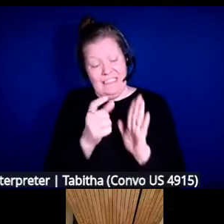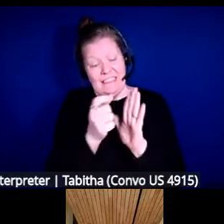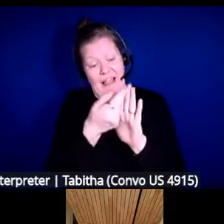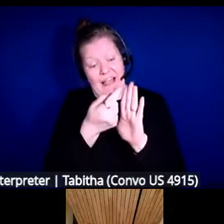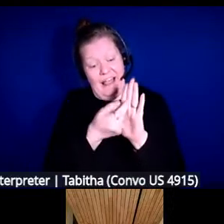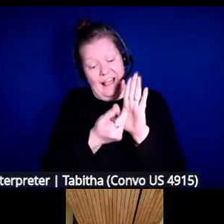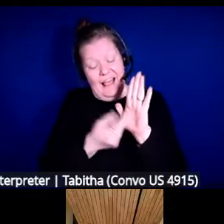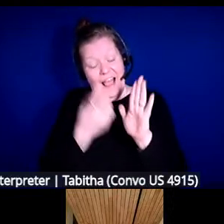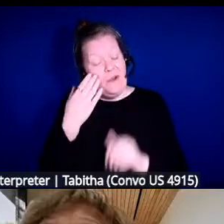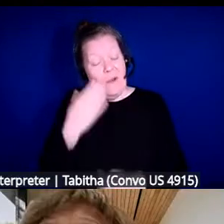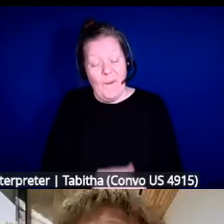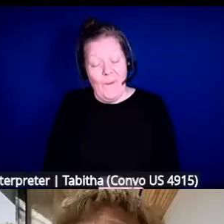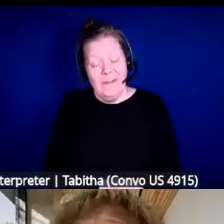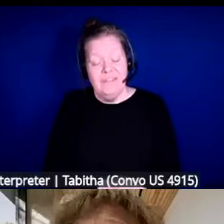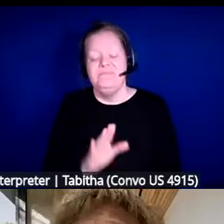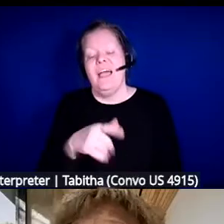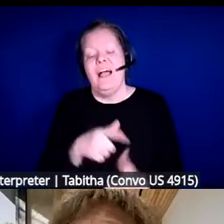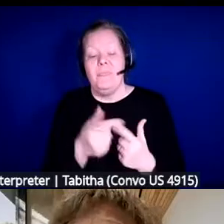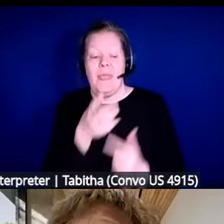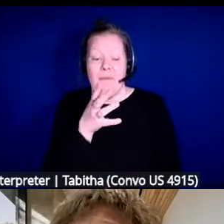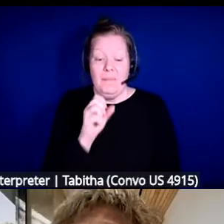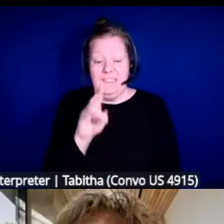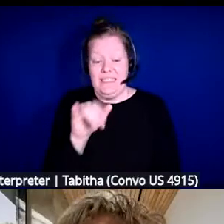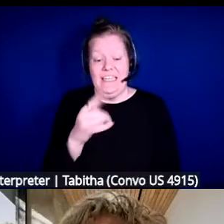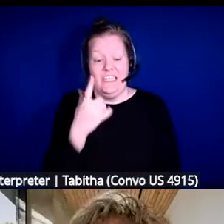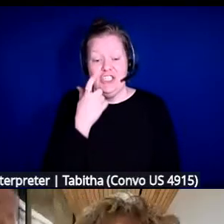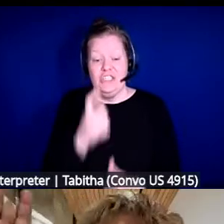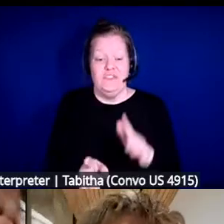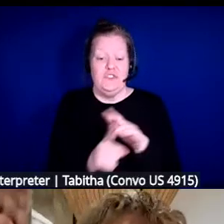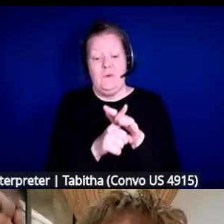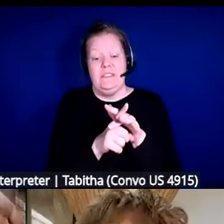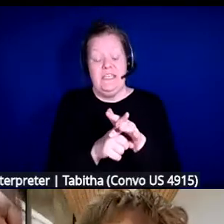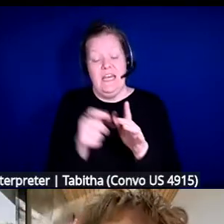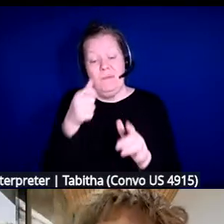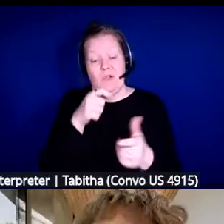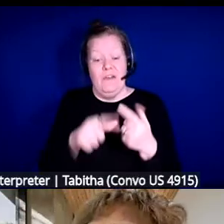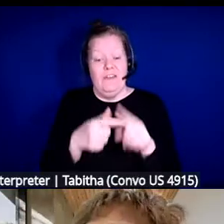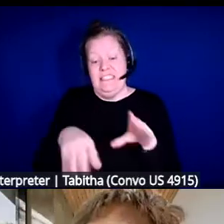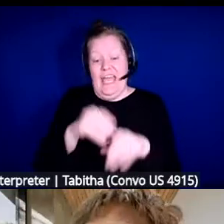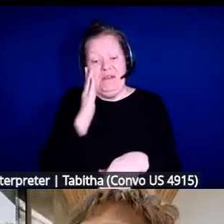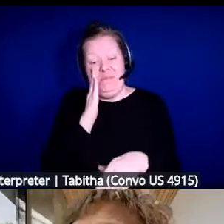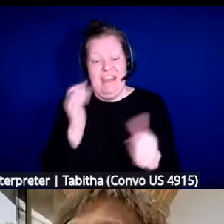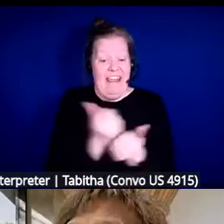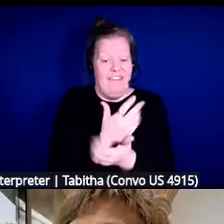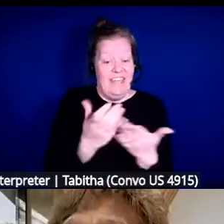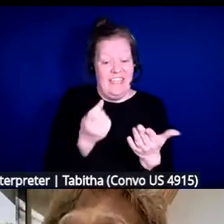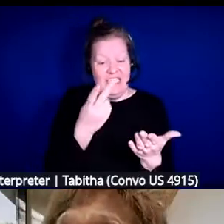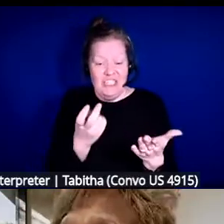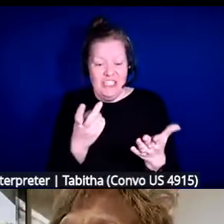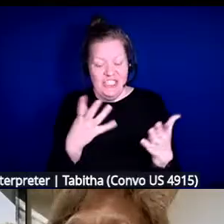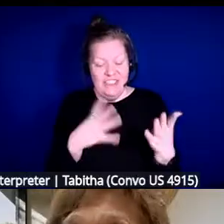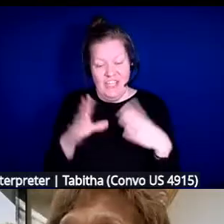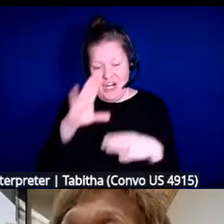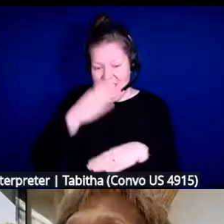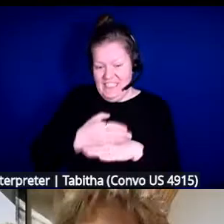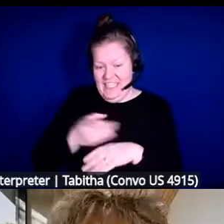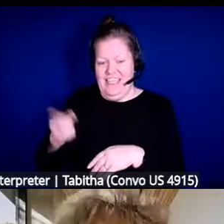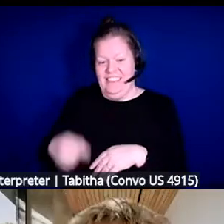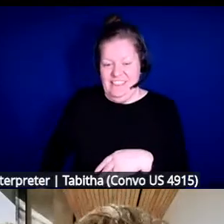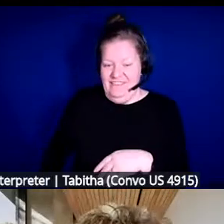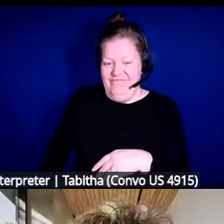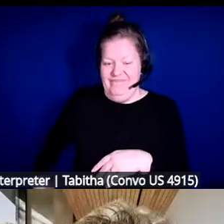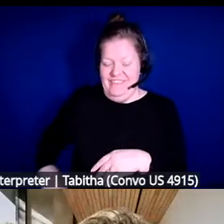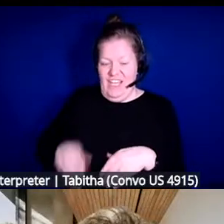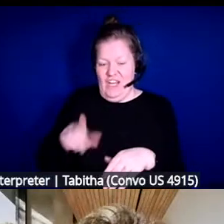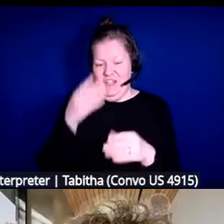awake. Then there's Mama Sandy who just randomly shows up. Girlfriend's out of bed and everything. She over at her son's